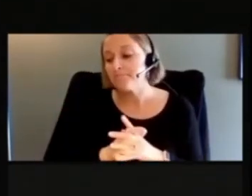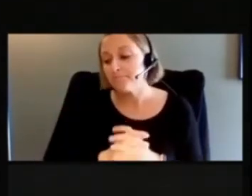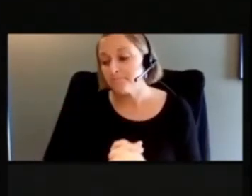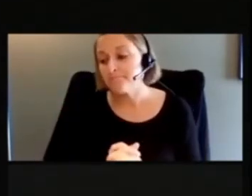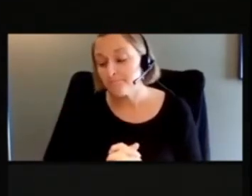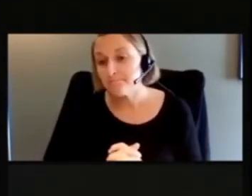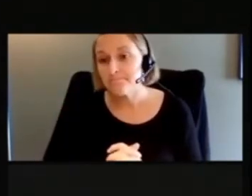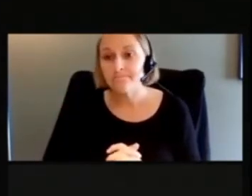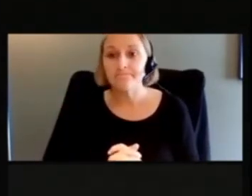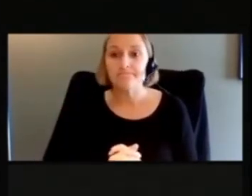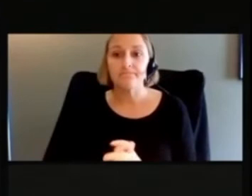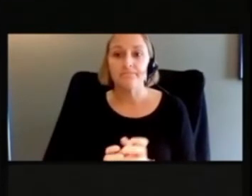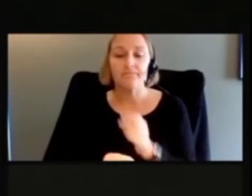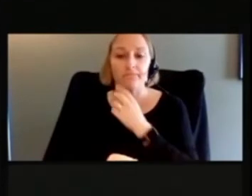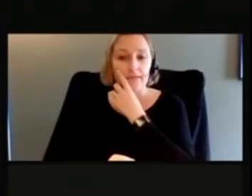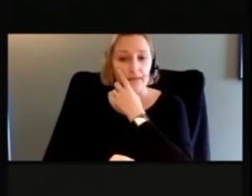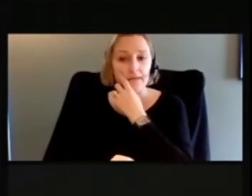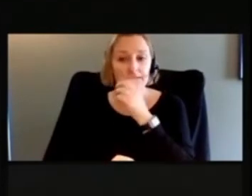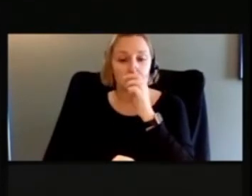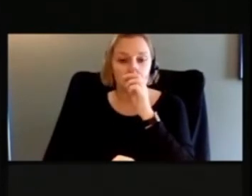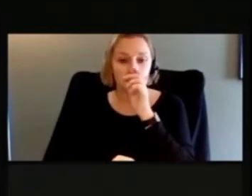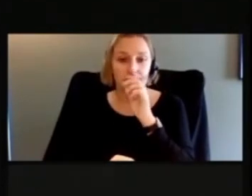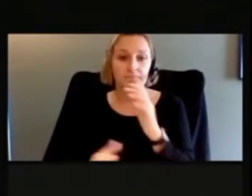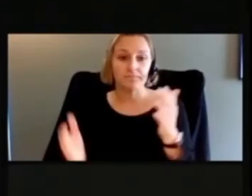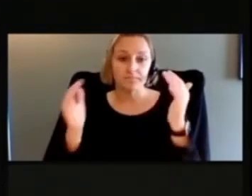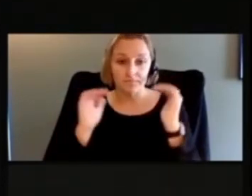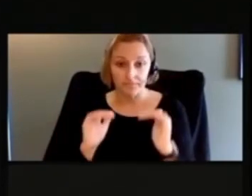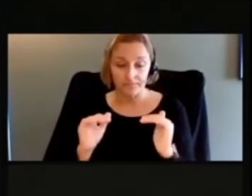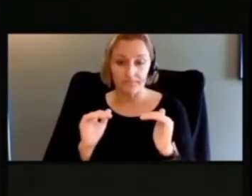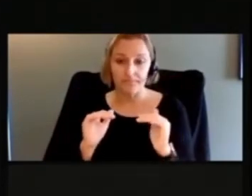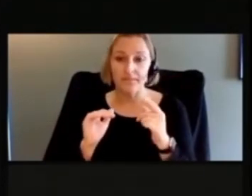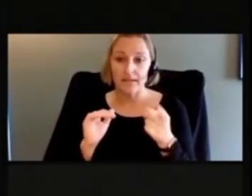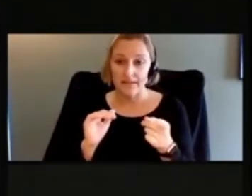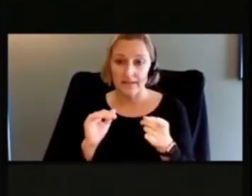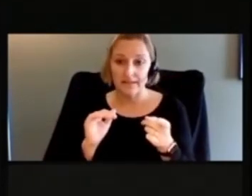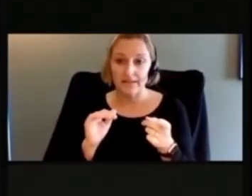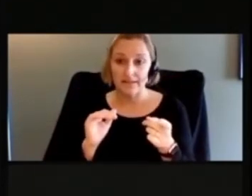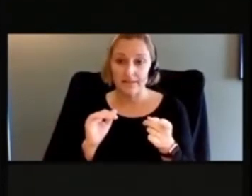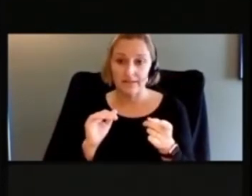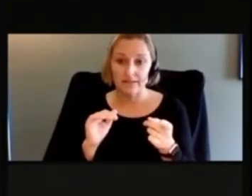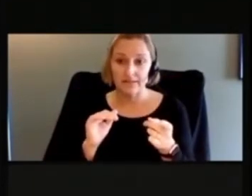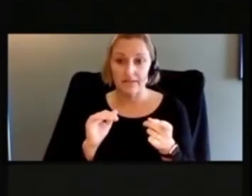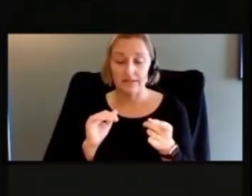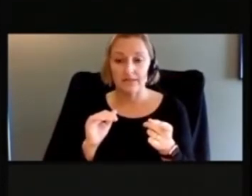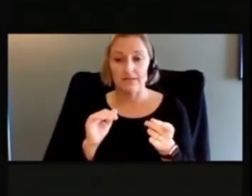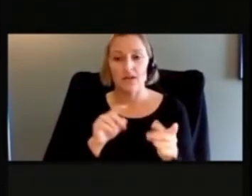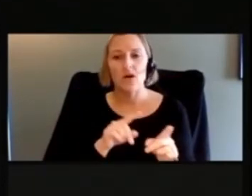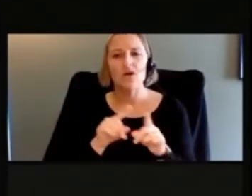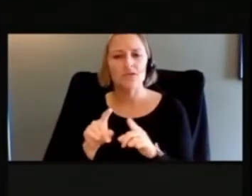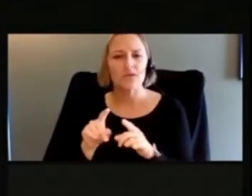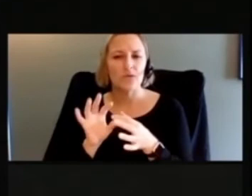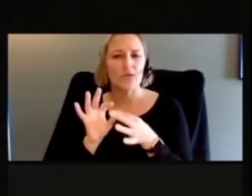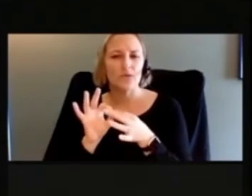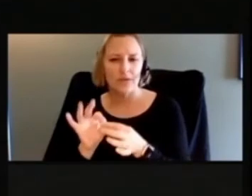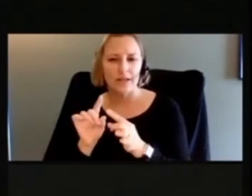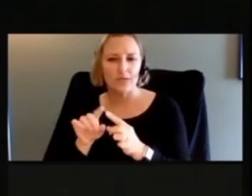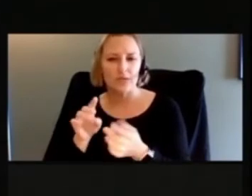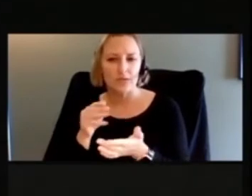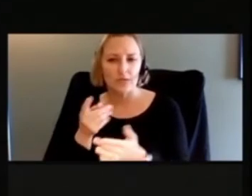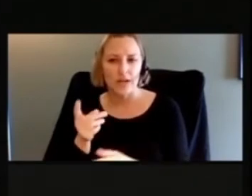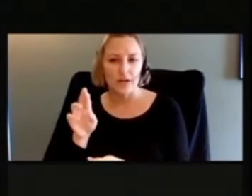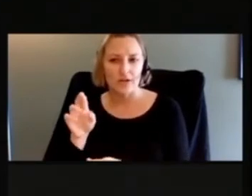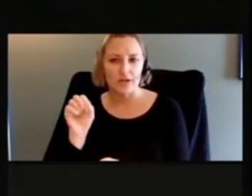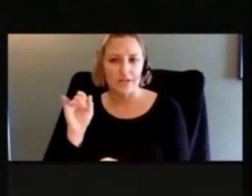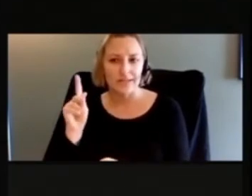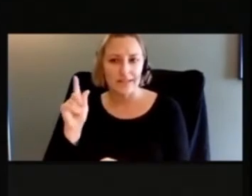finances being available. And then this relates to Dr. Sikka's talk about digital health